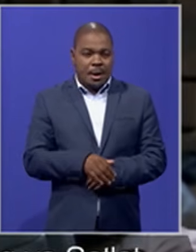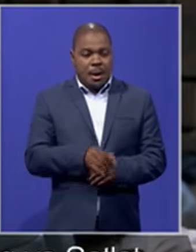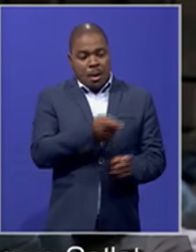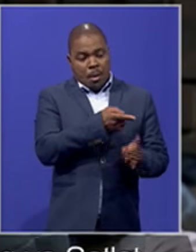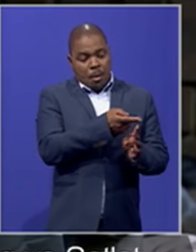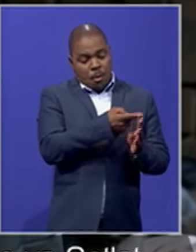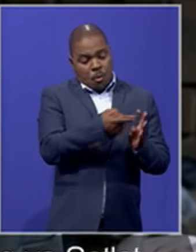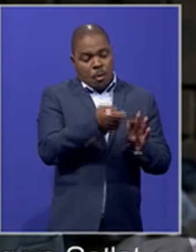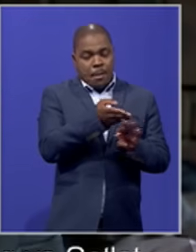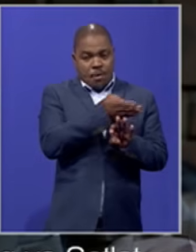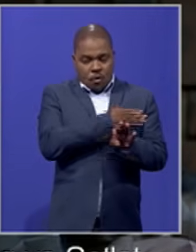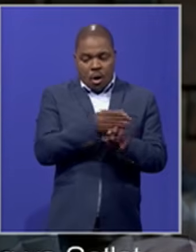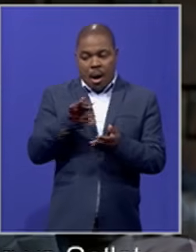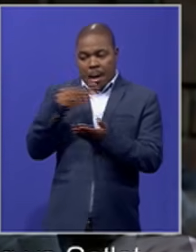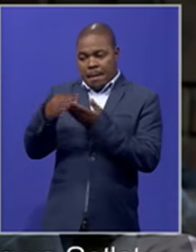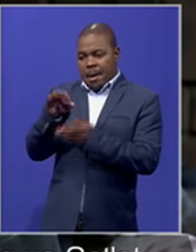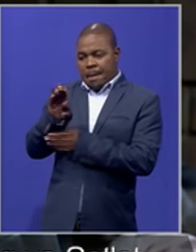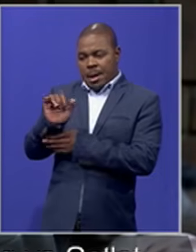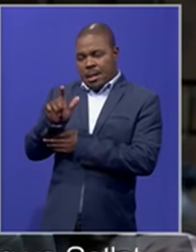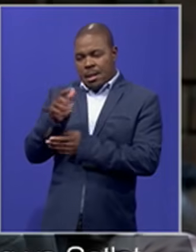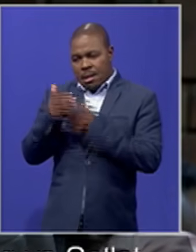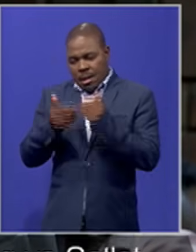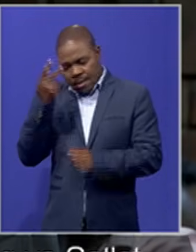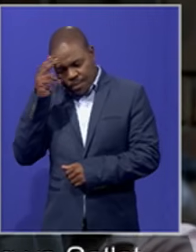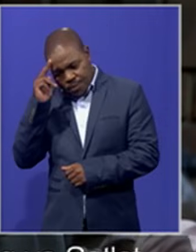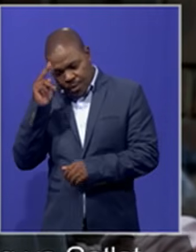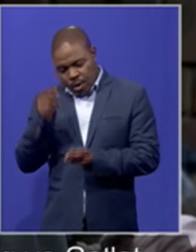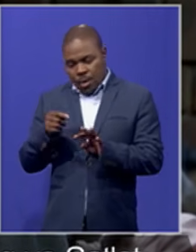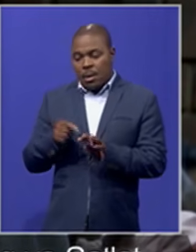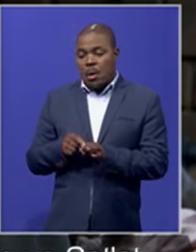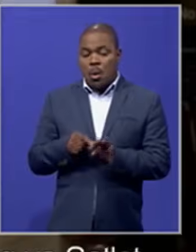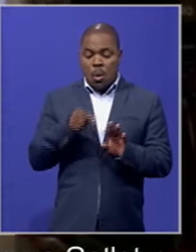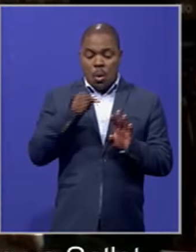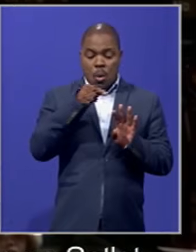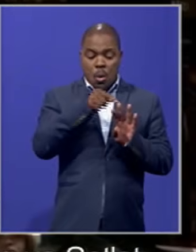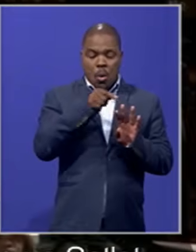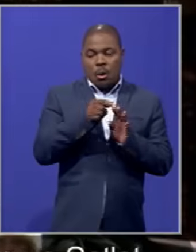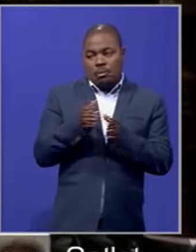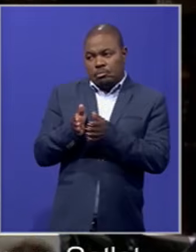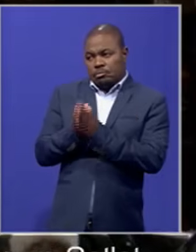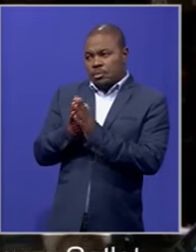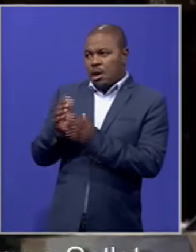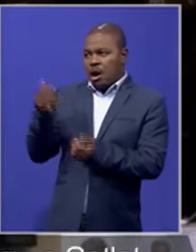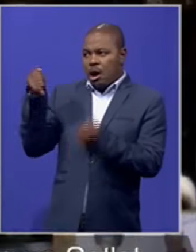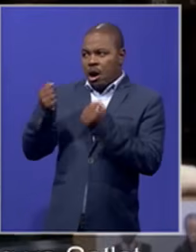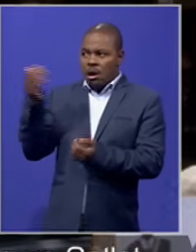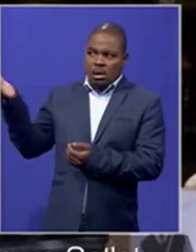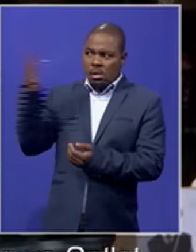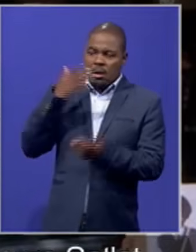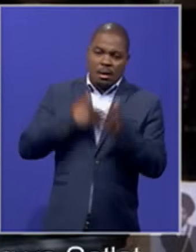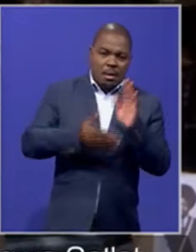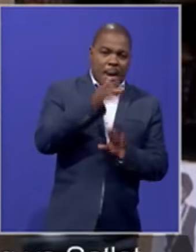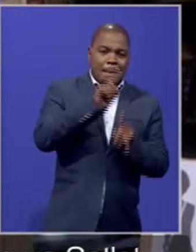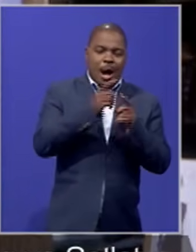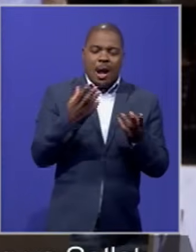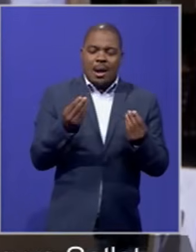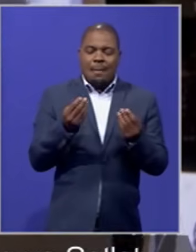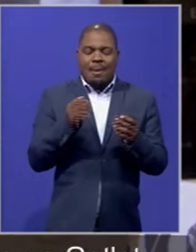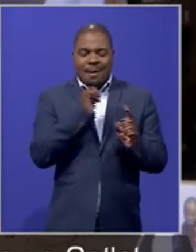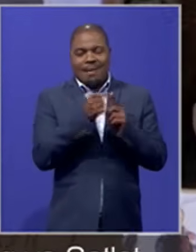ya bona ya peile. Go bolela gore Mphela o dirile kgopelo ya senamelwa ka go šomiša nomoro yeo e sego ya ngwadišwa ka yena